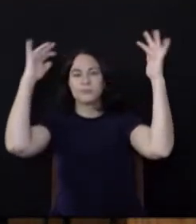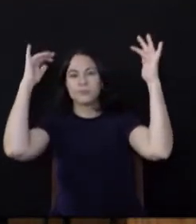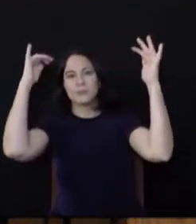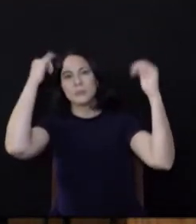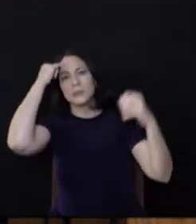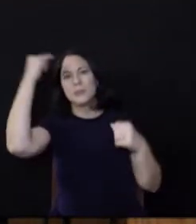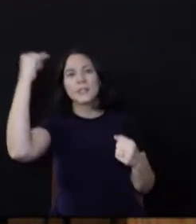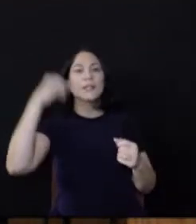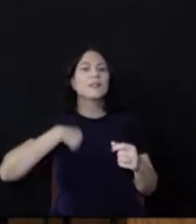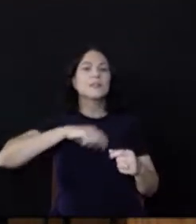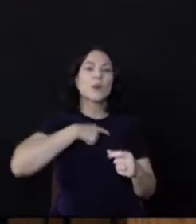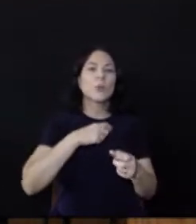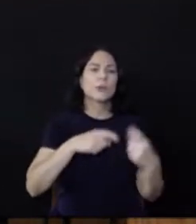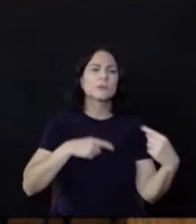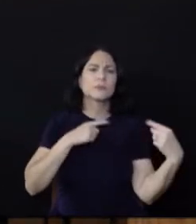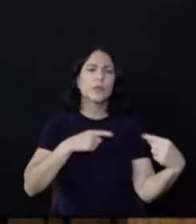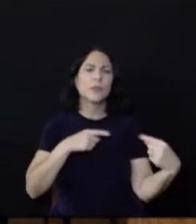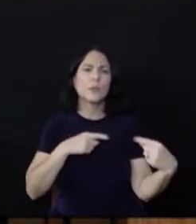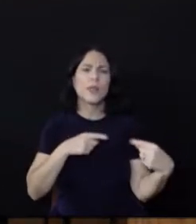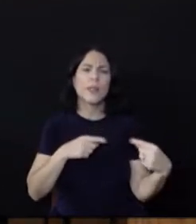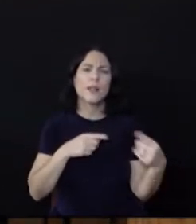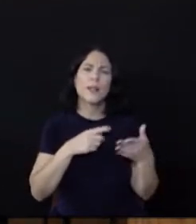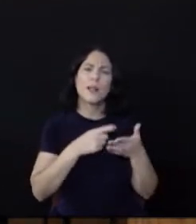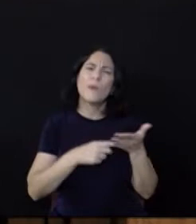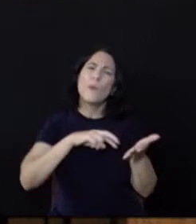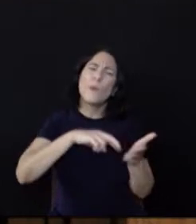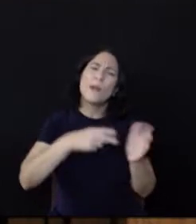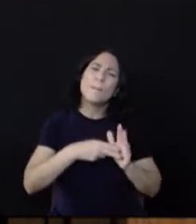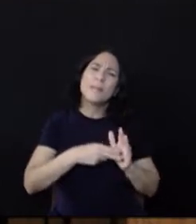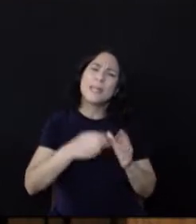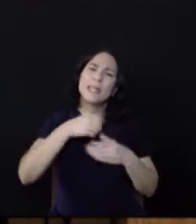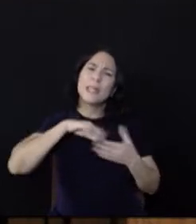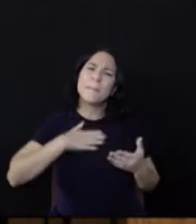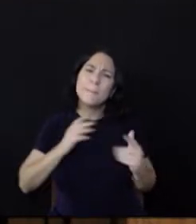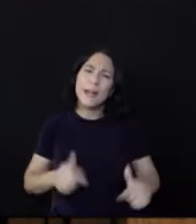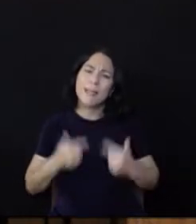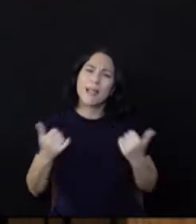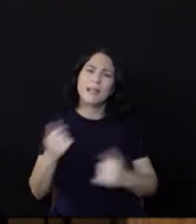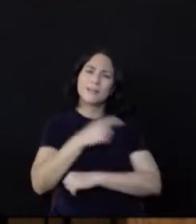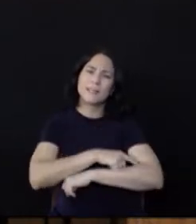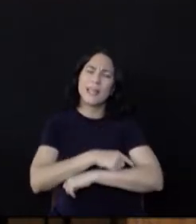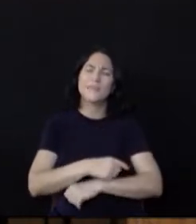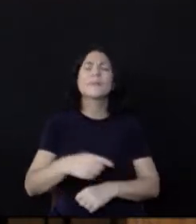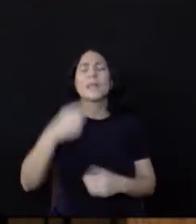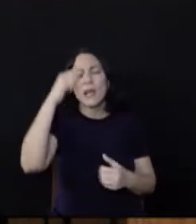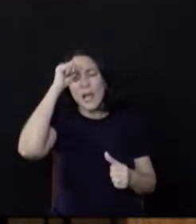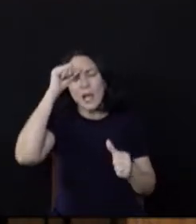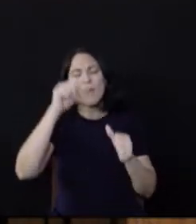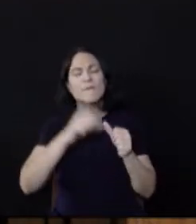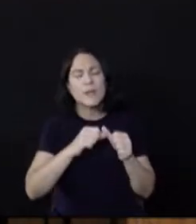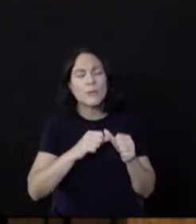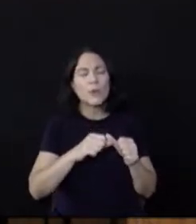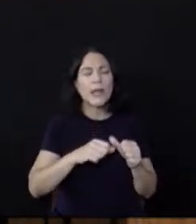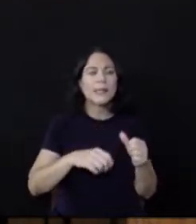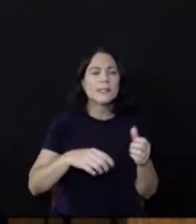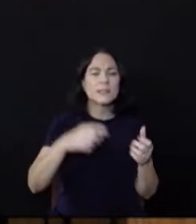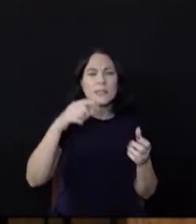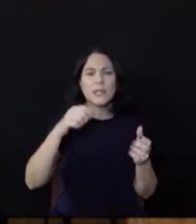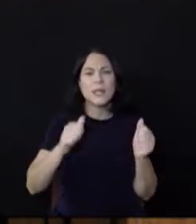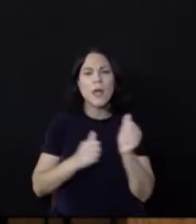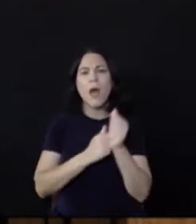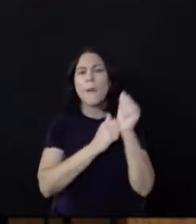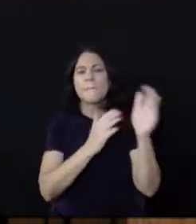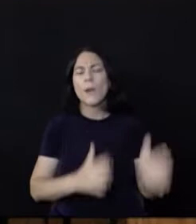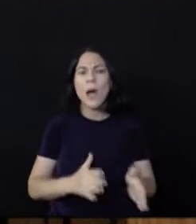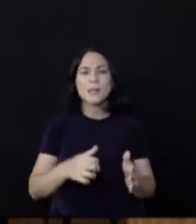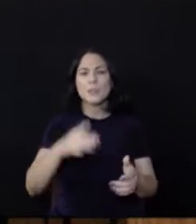with. What does that really mean in my life today, Ben? I know the Apostles' Creed. I've memorized this part of a certain catechism or that part of a certain